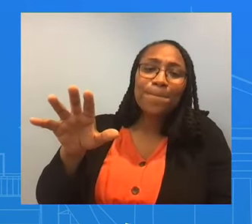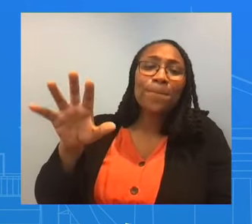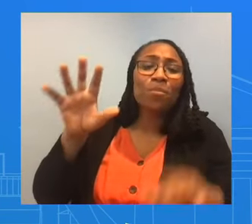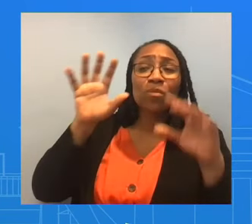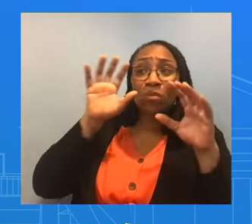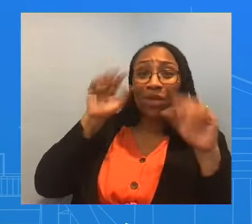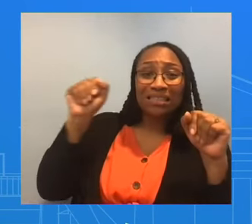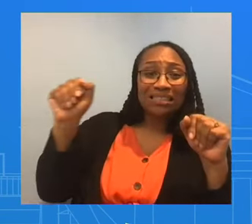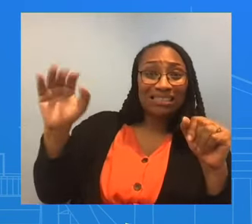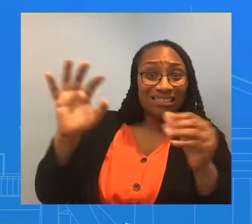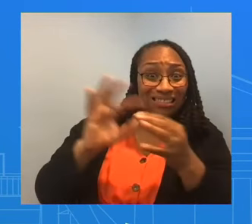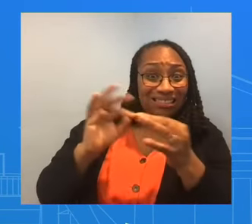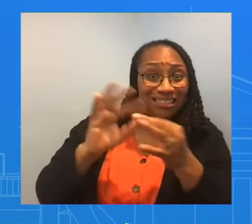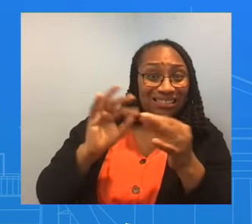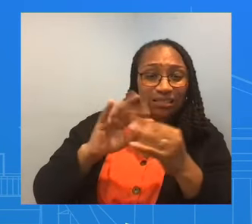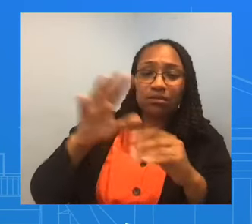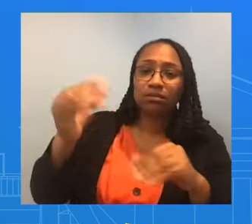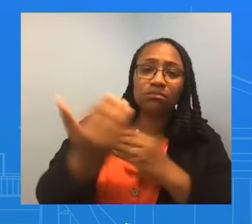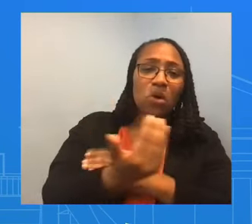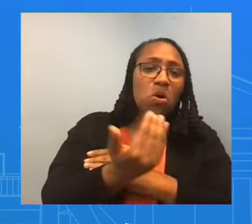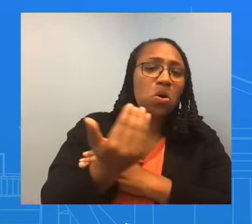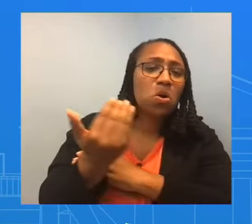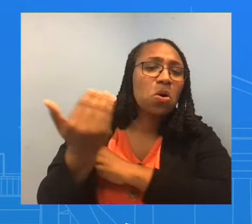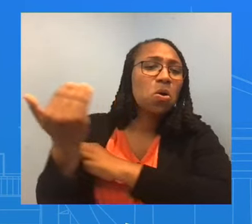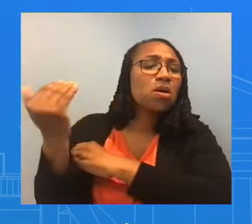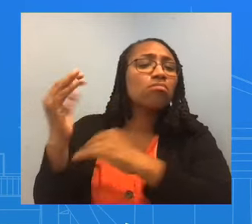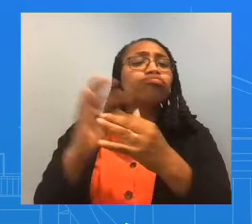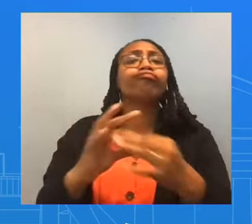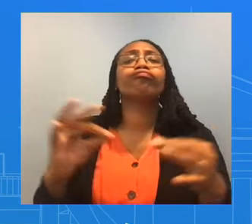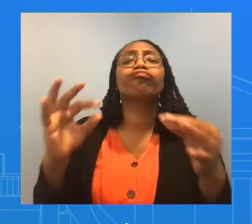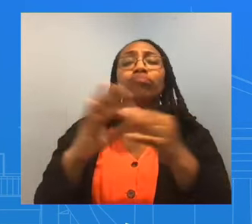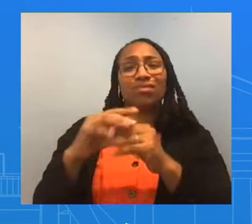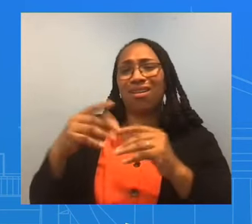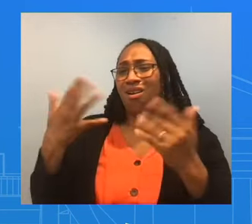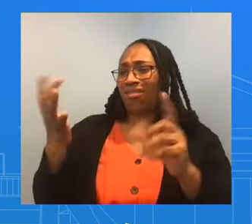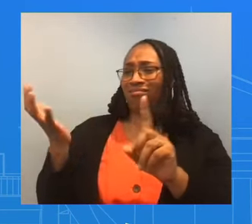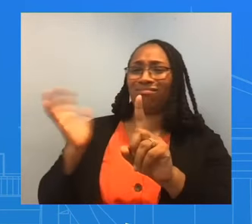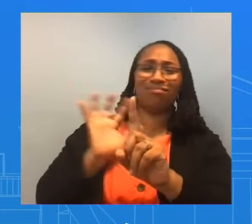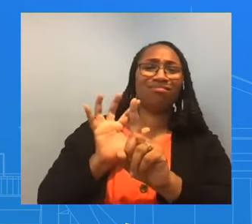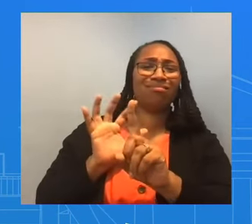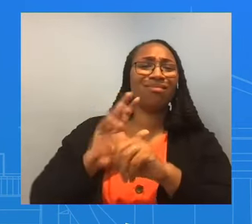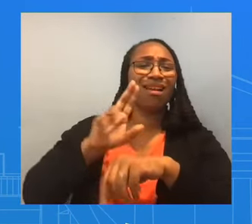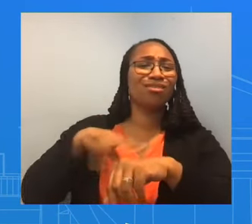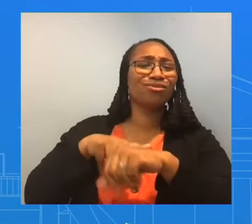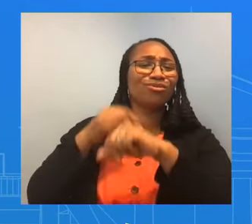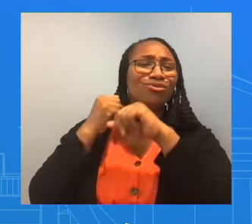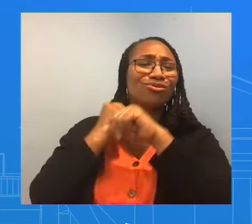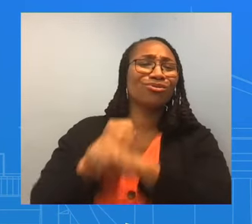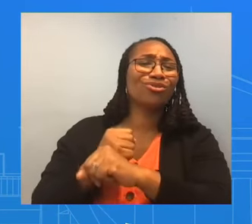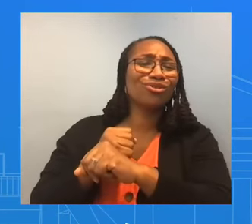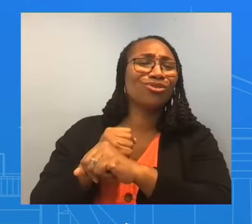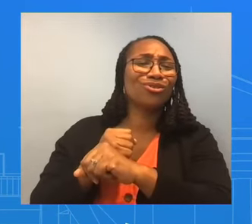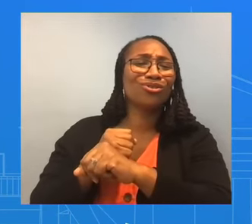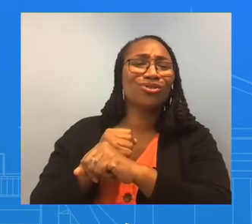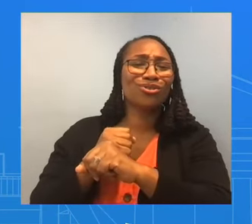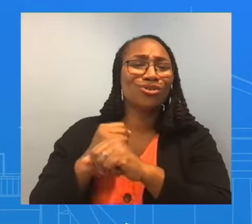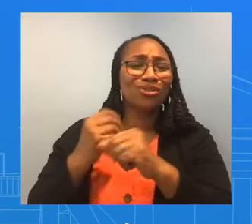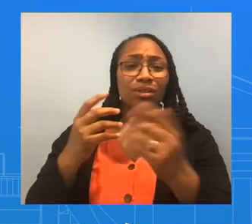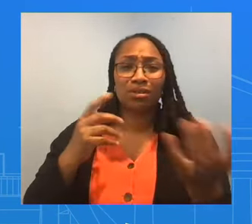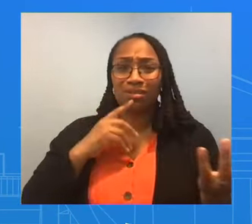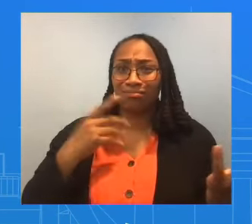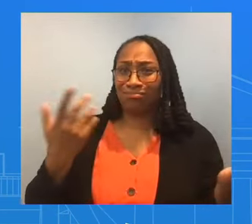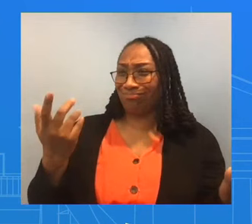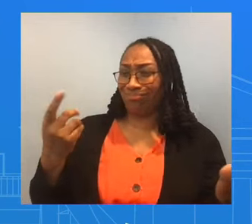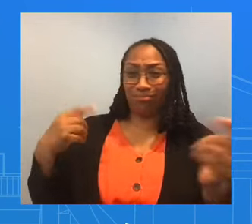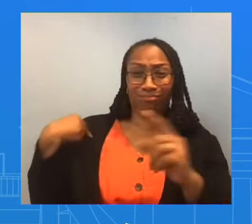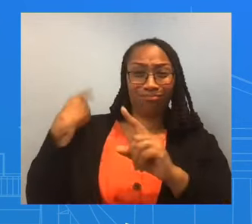Security Council. And the intelligence community every morning, as you all know, or every day to be more precise.